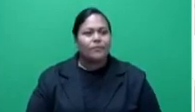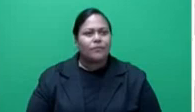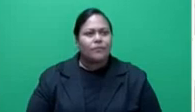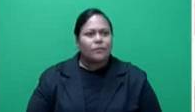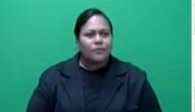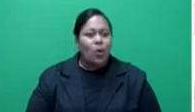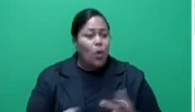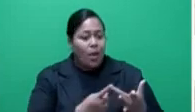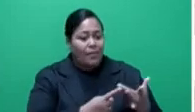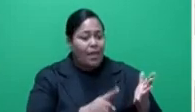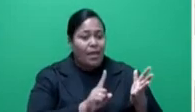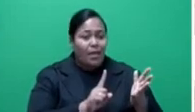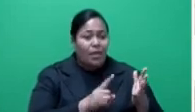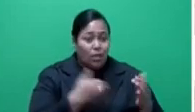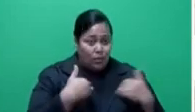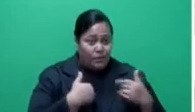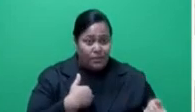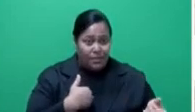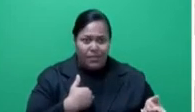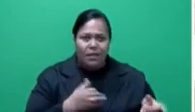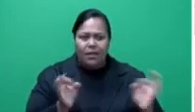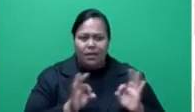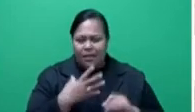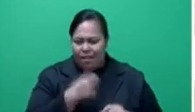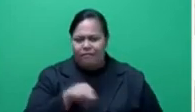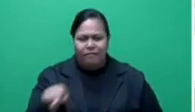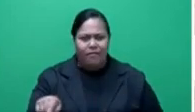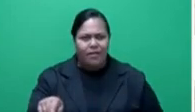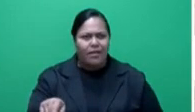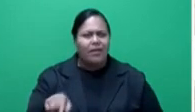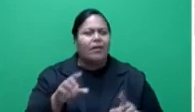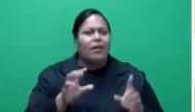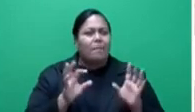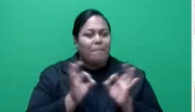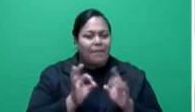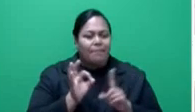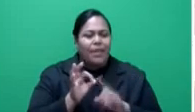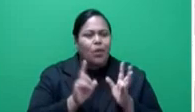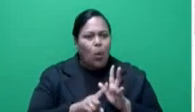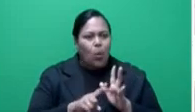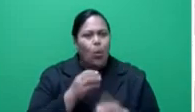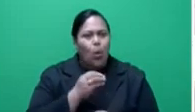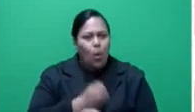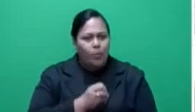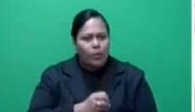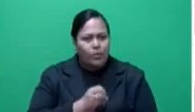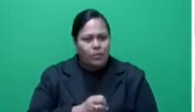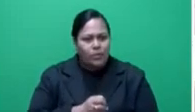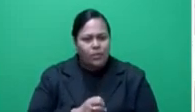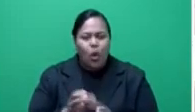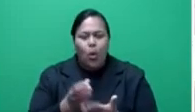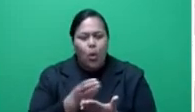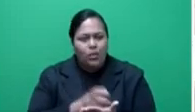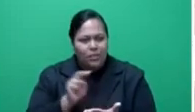have management skill sets in running a BPO facility, in running a BPO operation. So they're currently looking at developing those types of courses